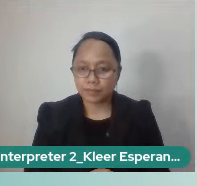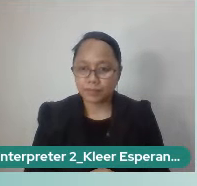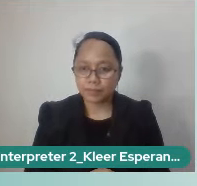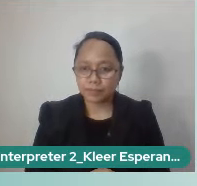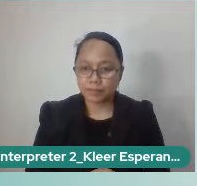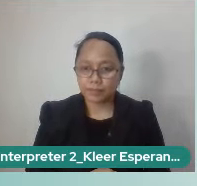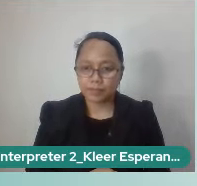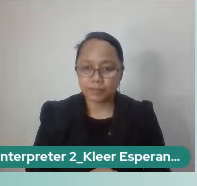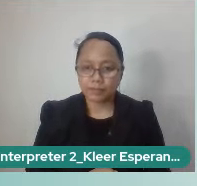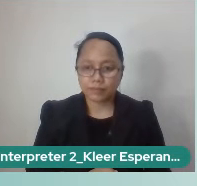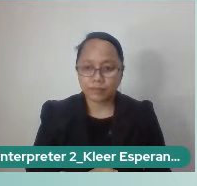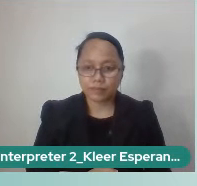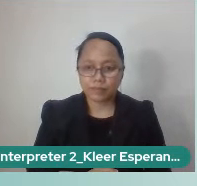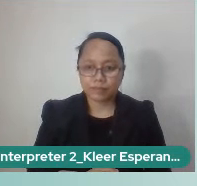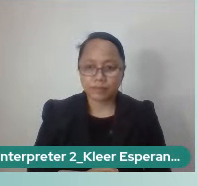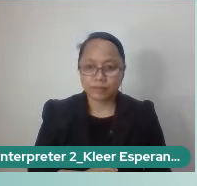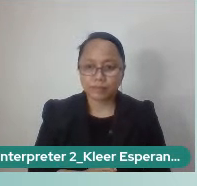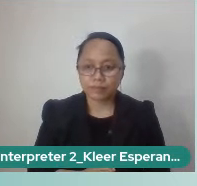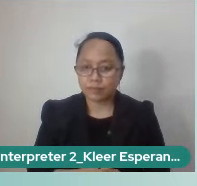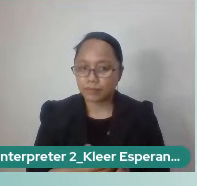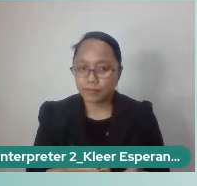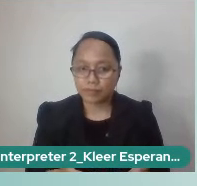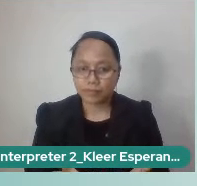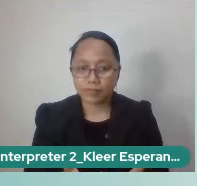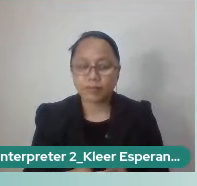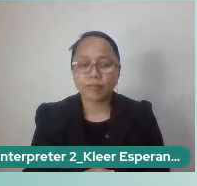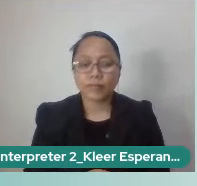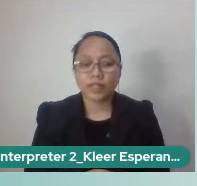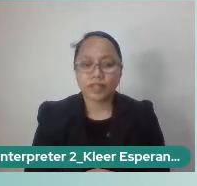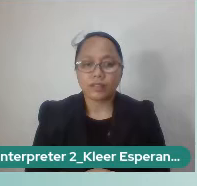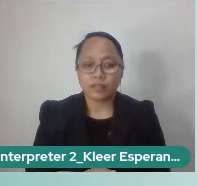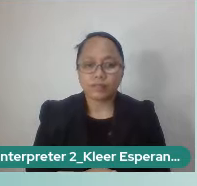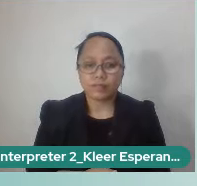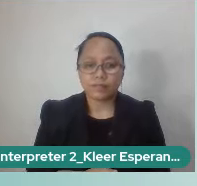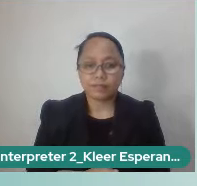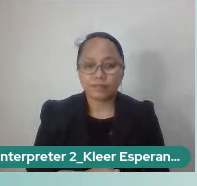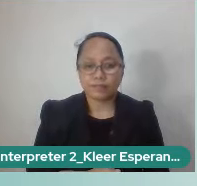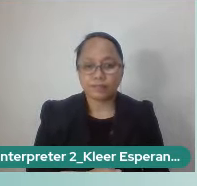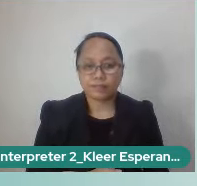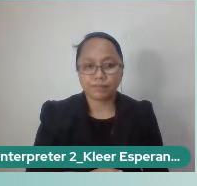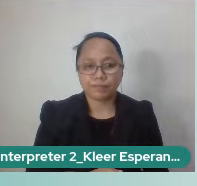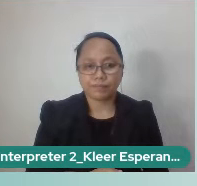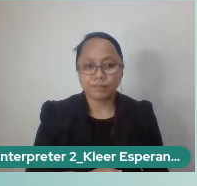will launch in the first quarter of 2023.